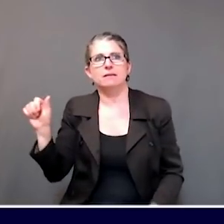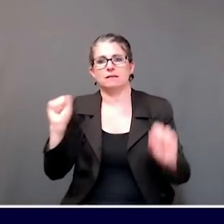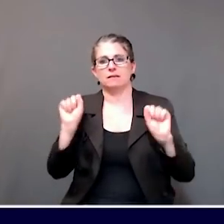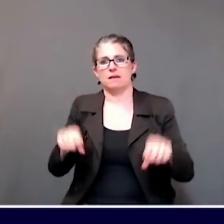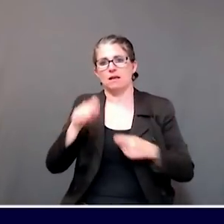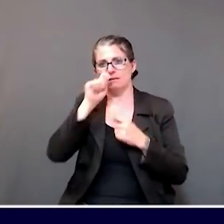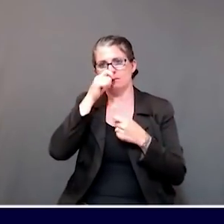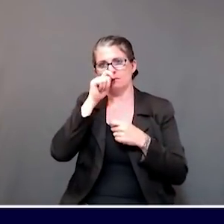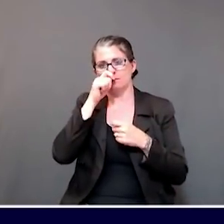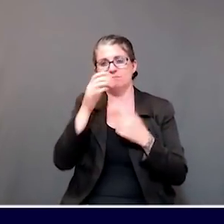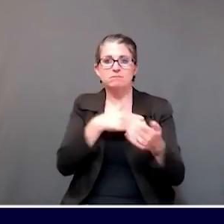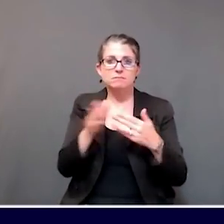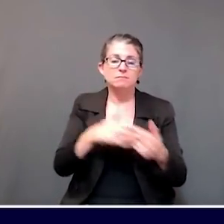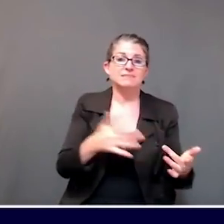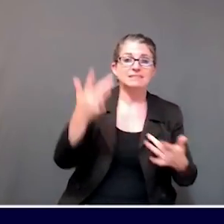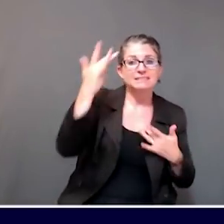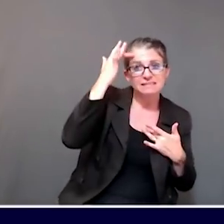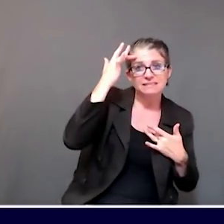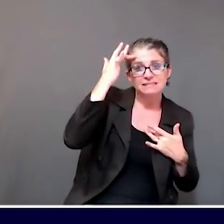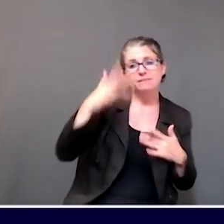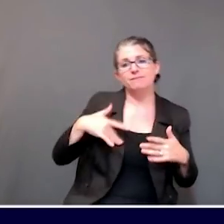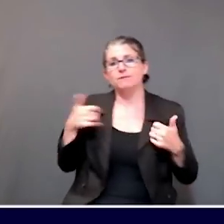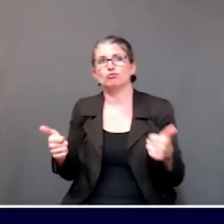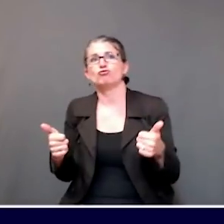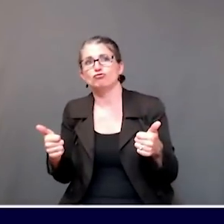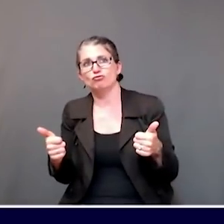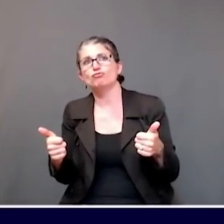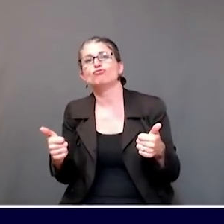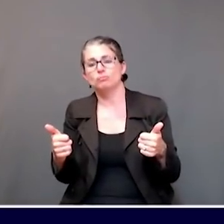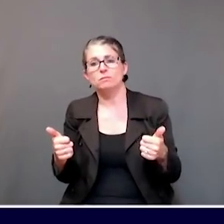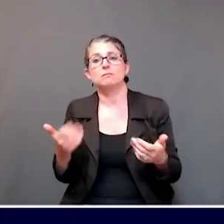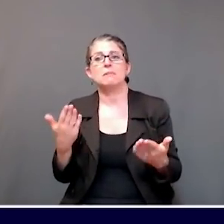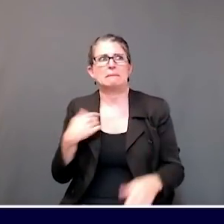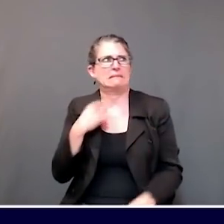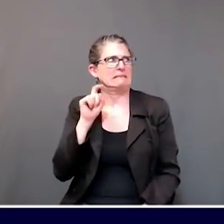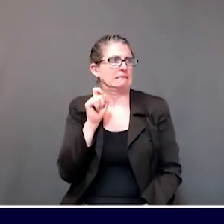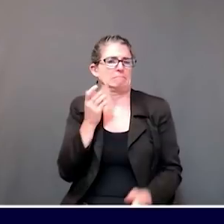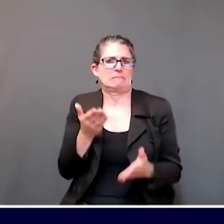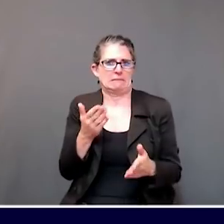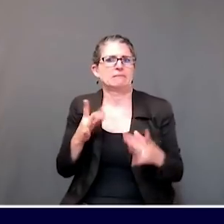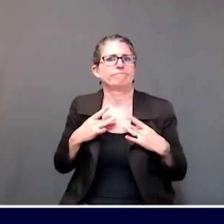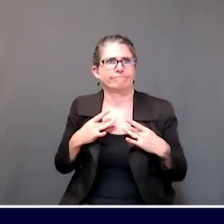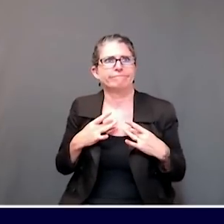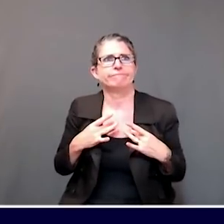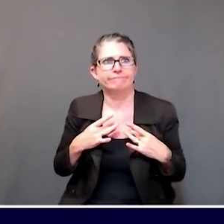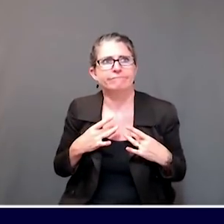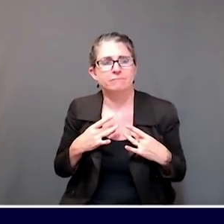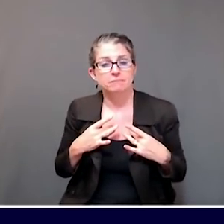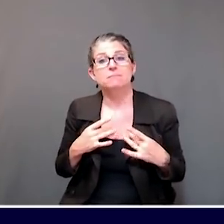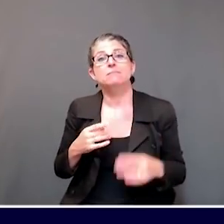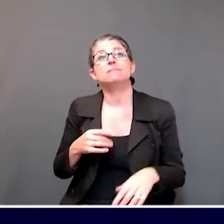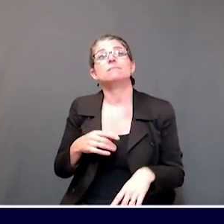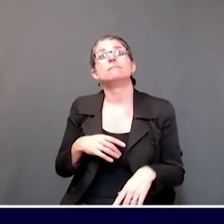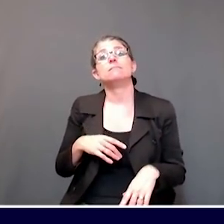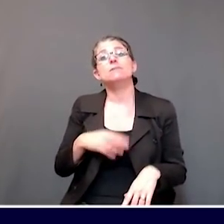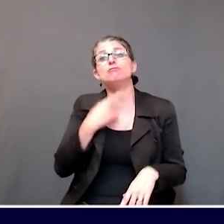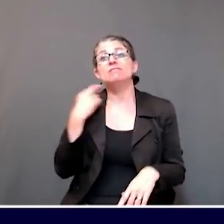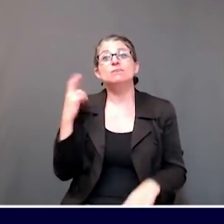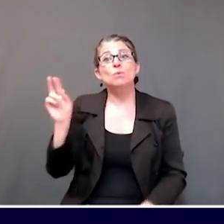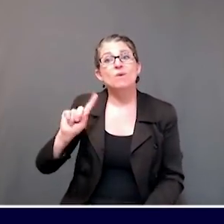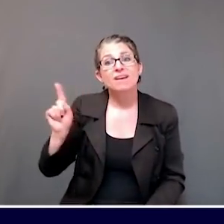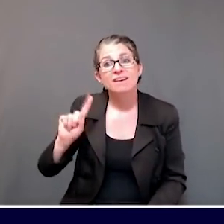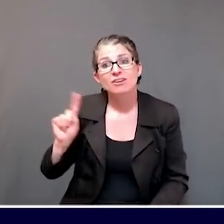somebody, folks who are just at higher risk because of the nature of where they live, where they work, or where they may come from. So even